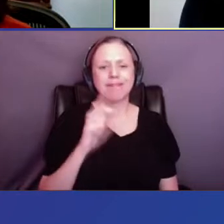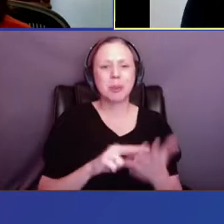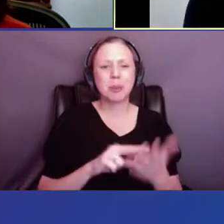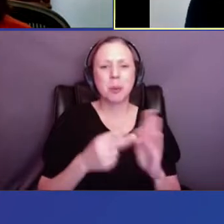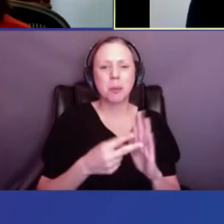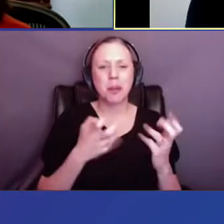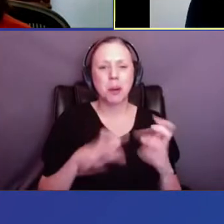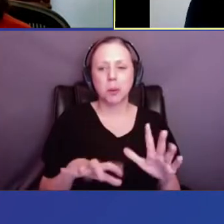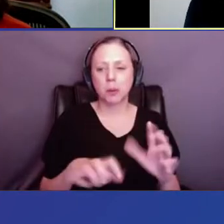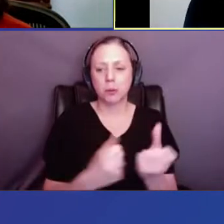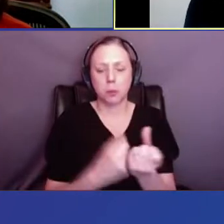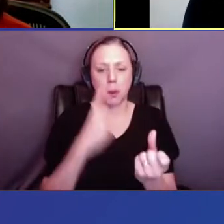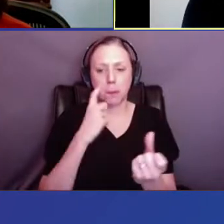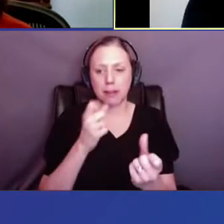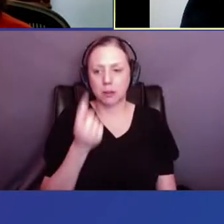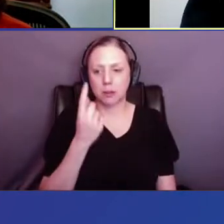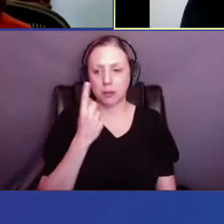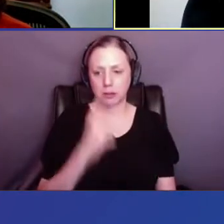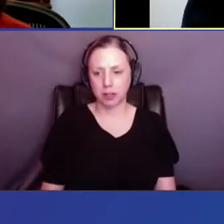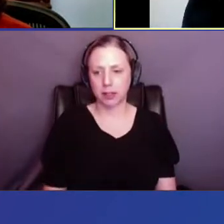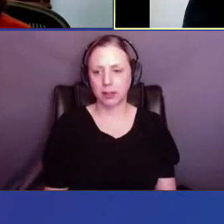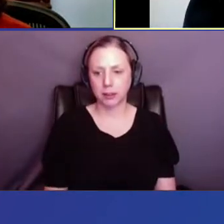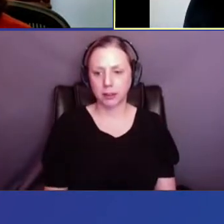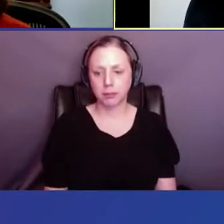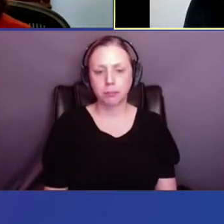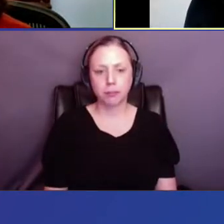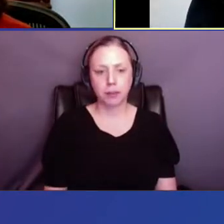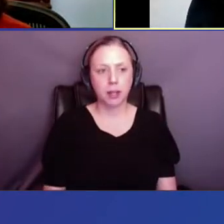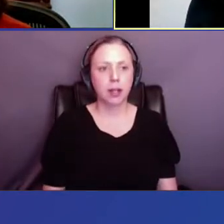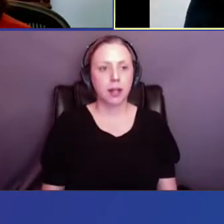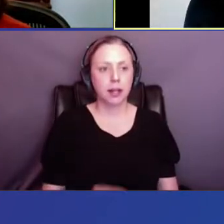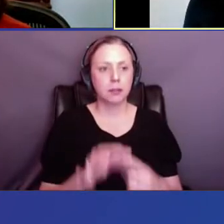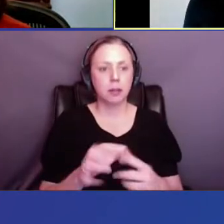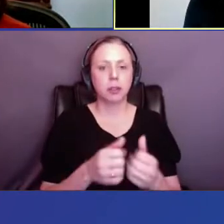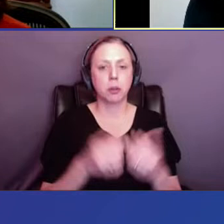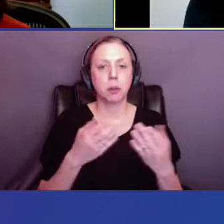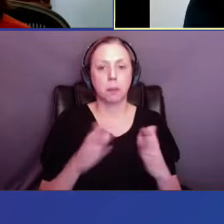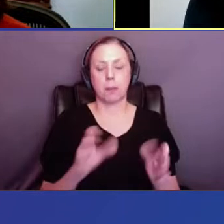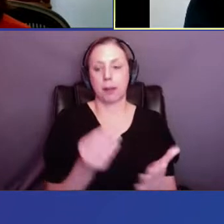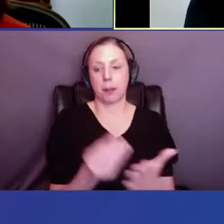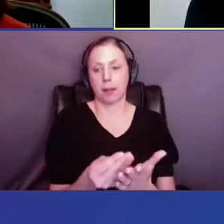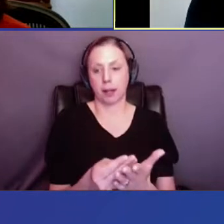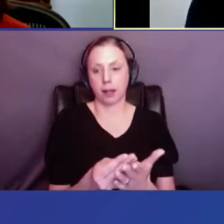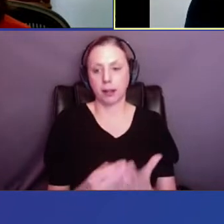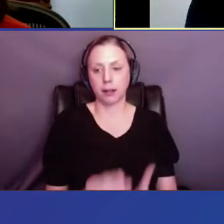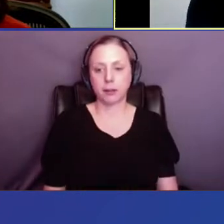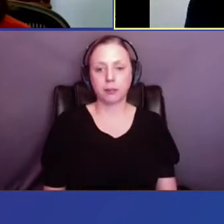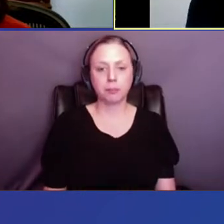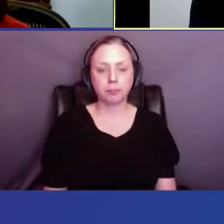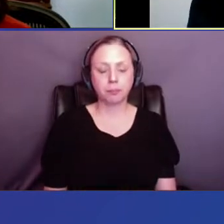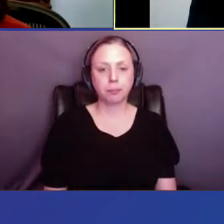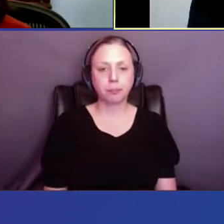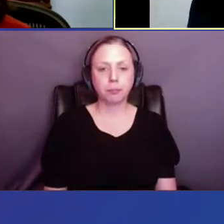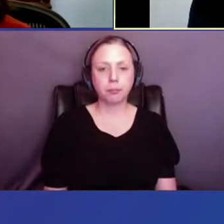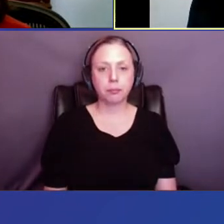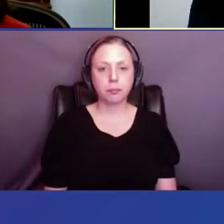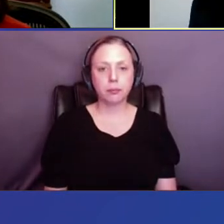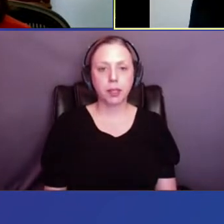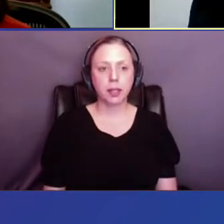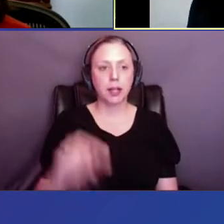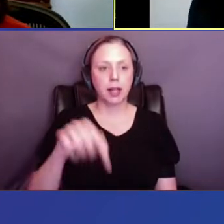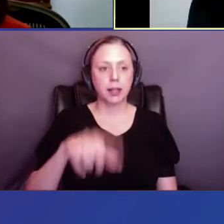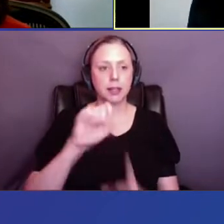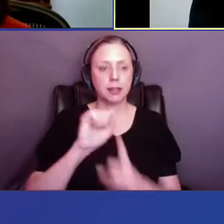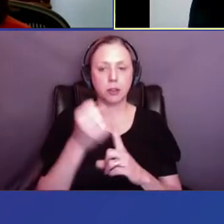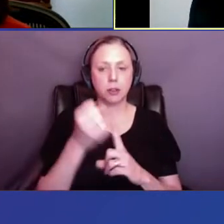want to support it with public, especially with public funds. And also, and in this case, right,